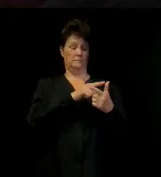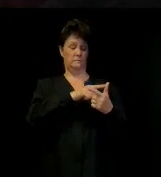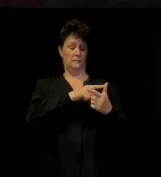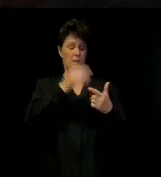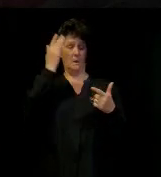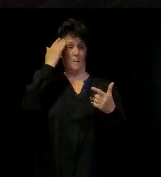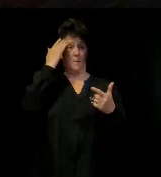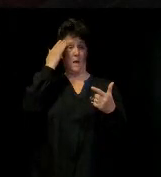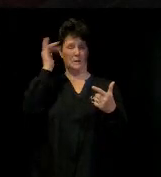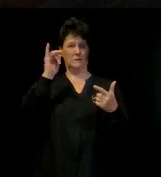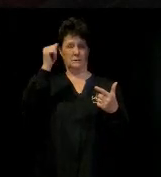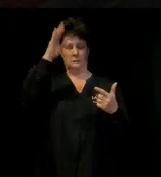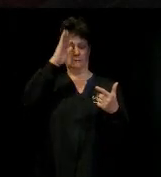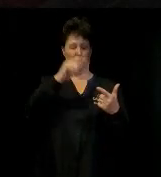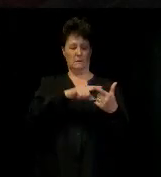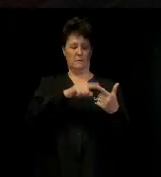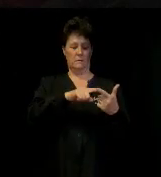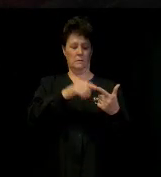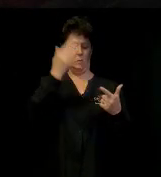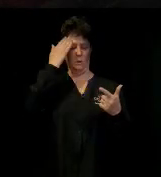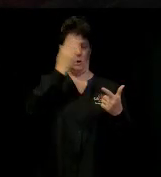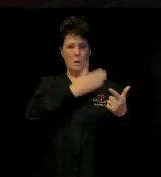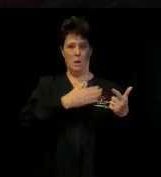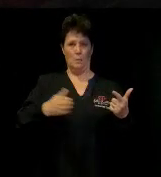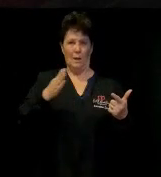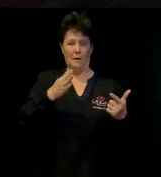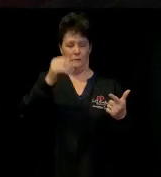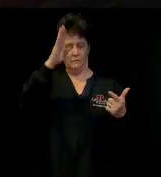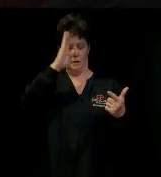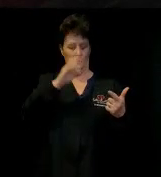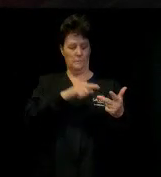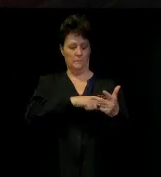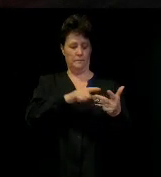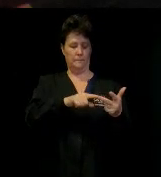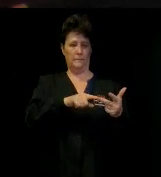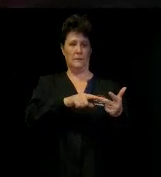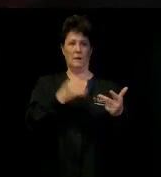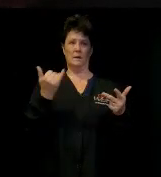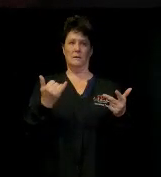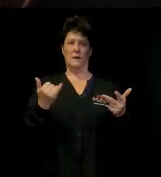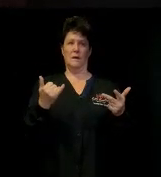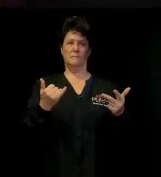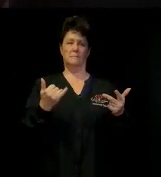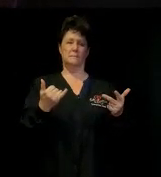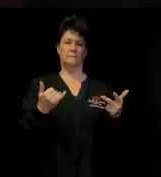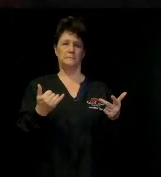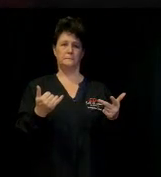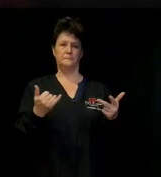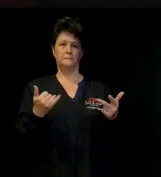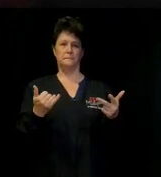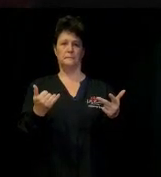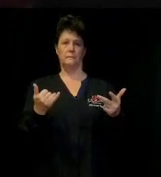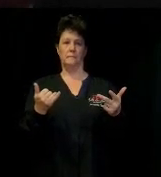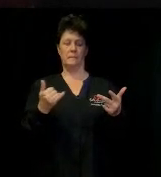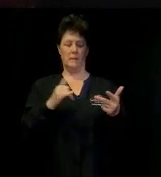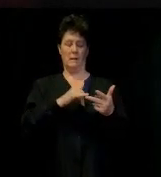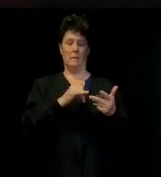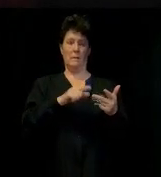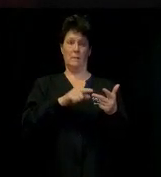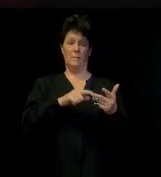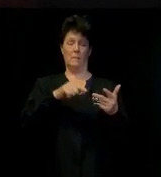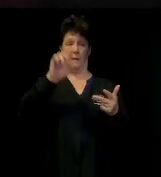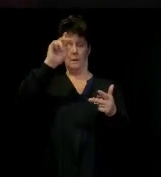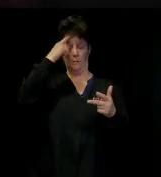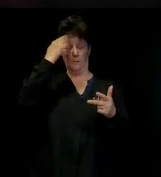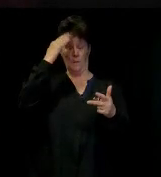of God. We know what the plan of God is. And now I want to talk about, like we talked about earlier, these mindsets. So now